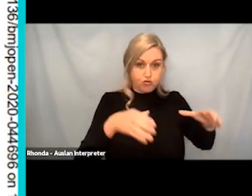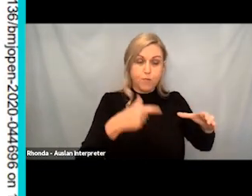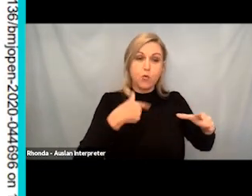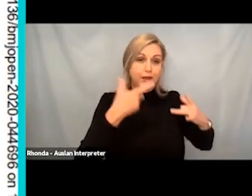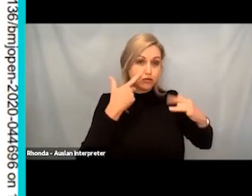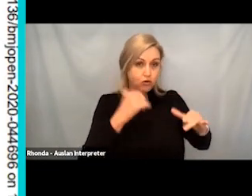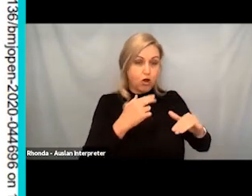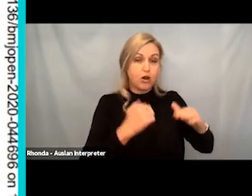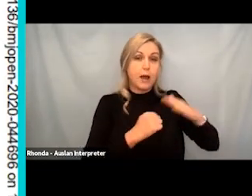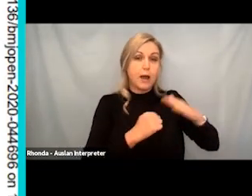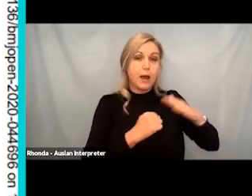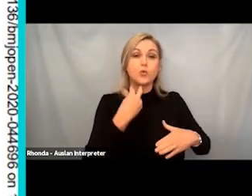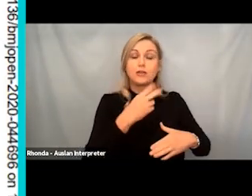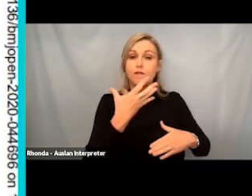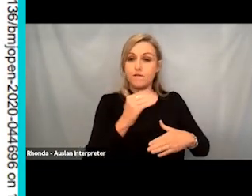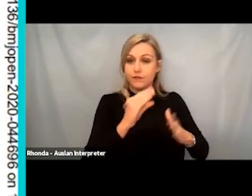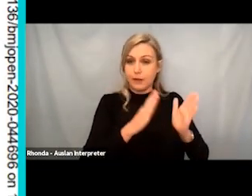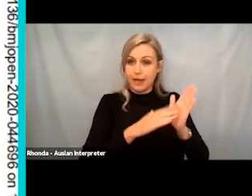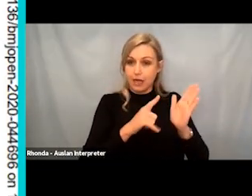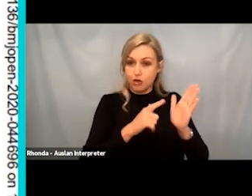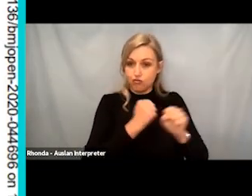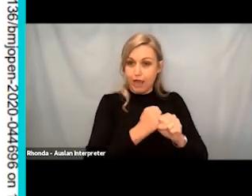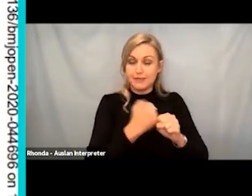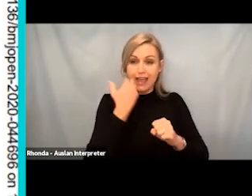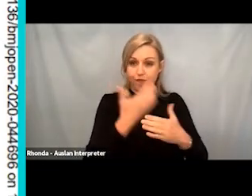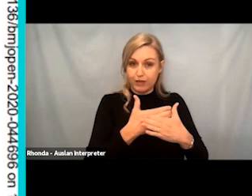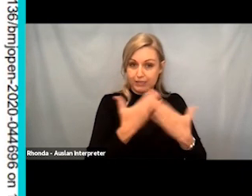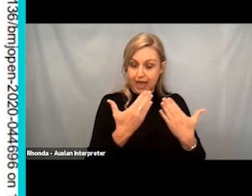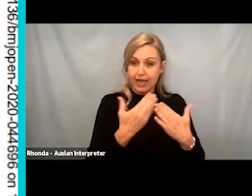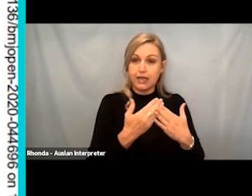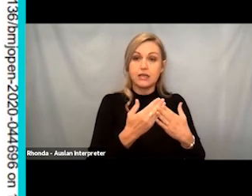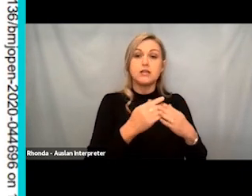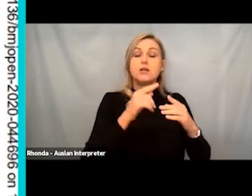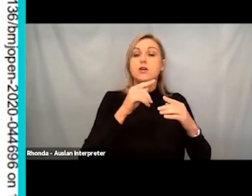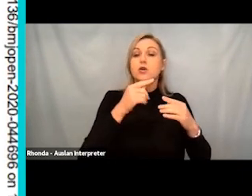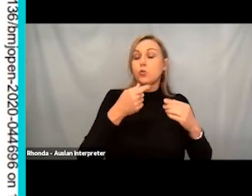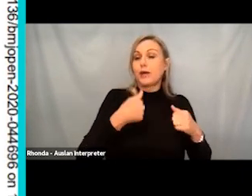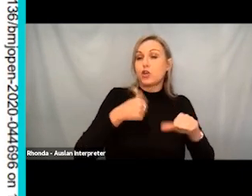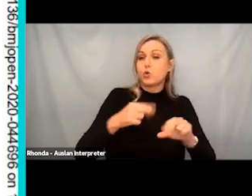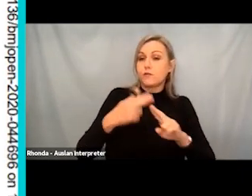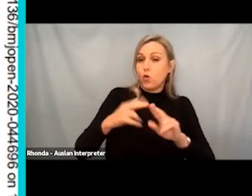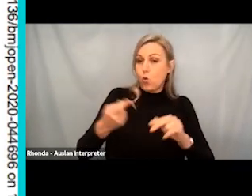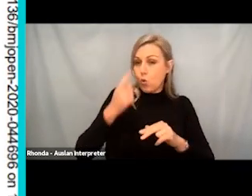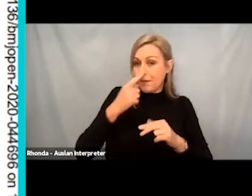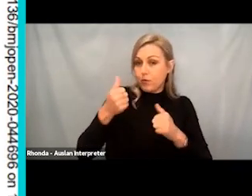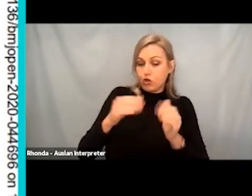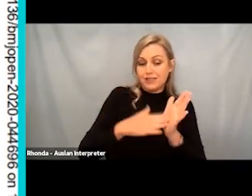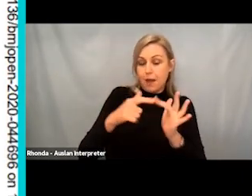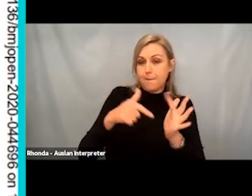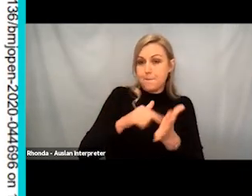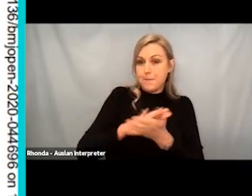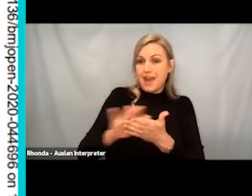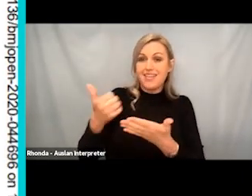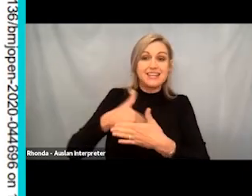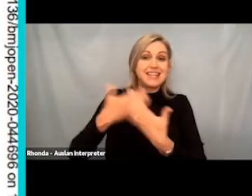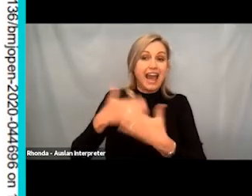to 250 milligrams a day as a dose escalation study with people who were using methamphetamine daily or